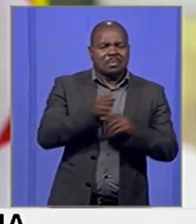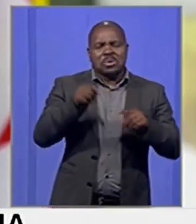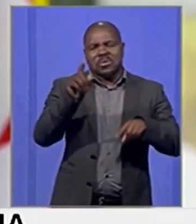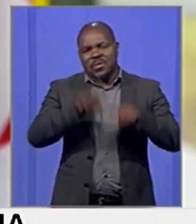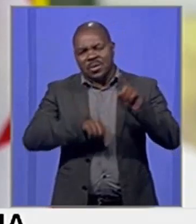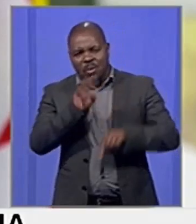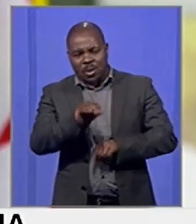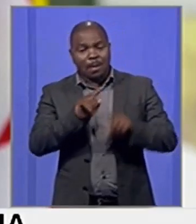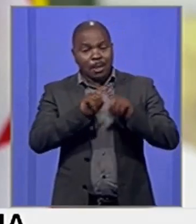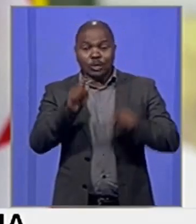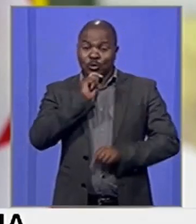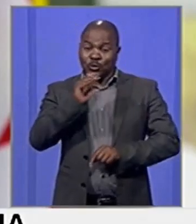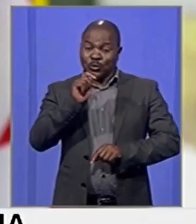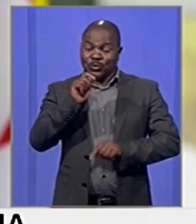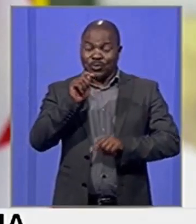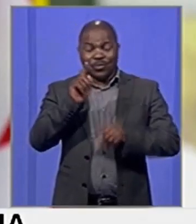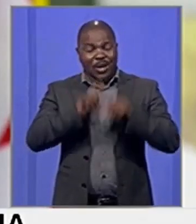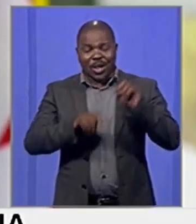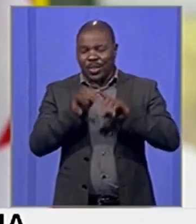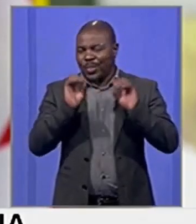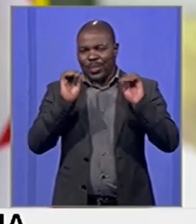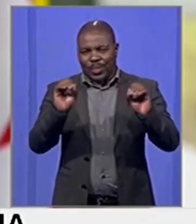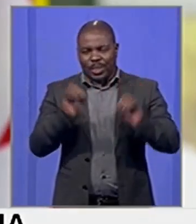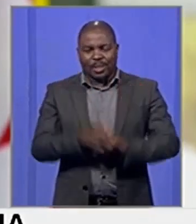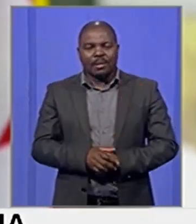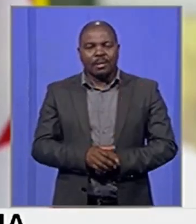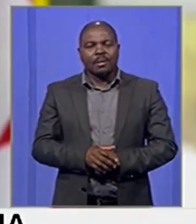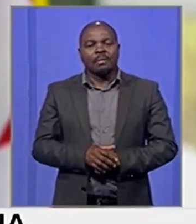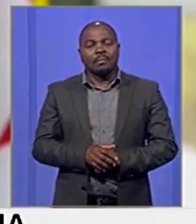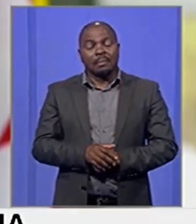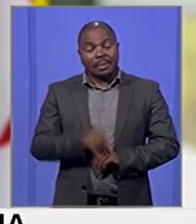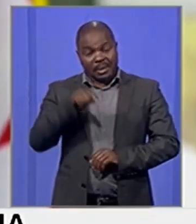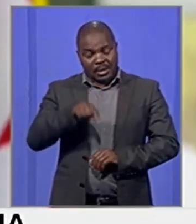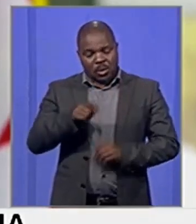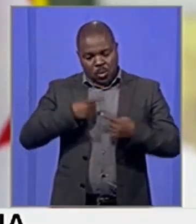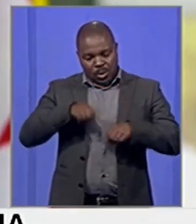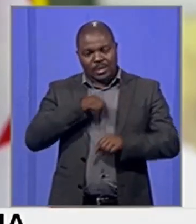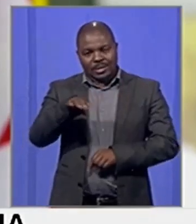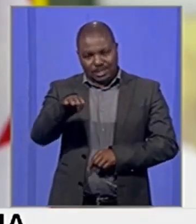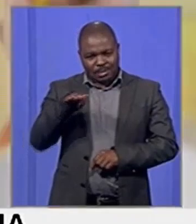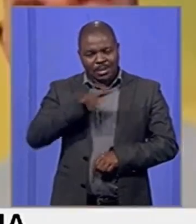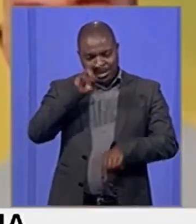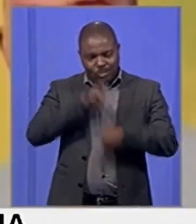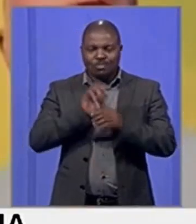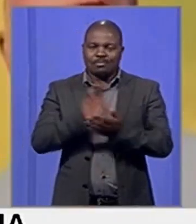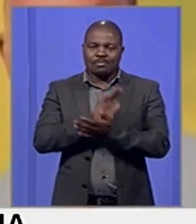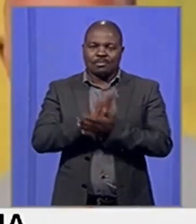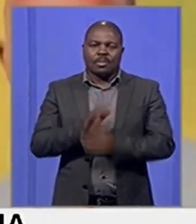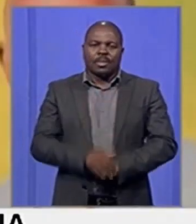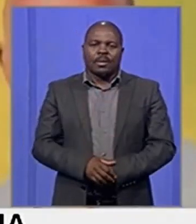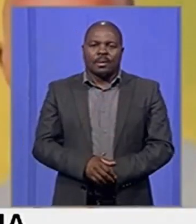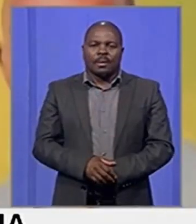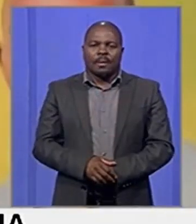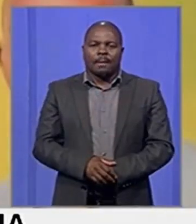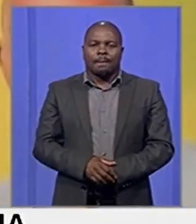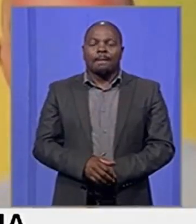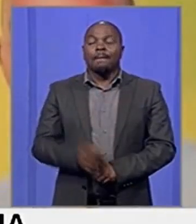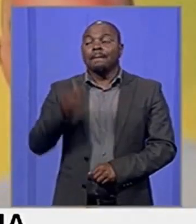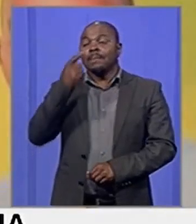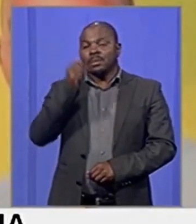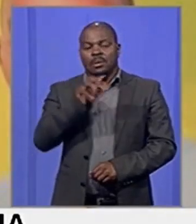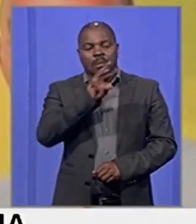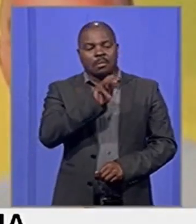no violence at all. And I think this is what we should, as Zimbabweans, cherish. Mr. Mnangagwa knows that